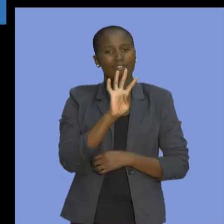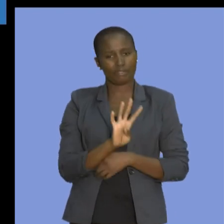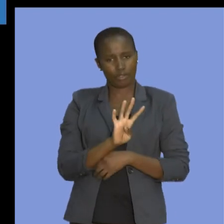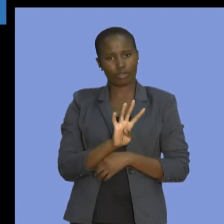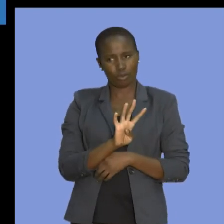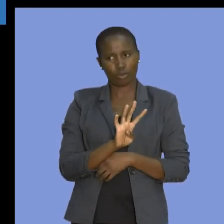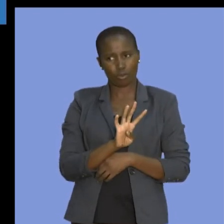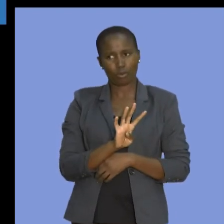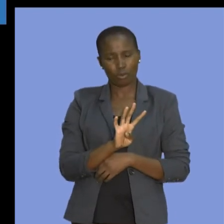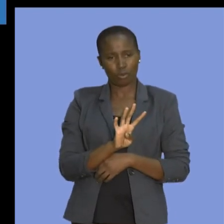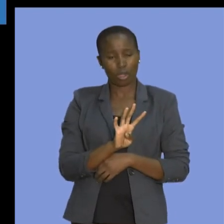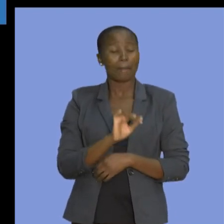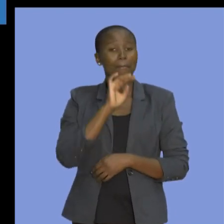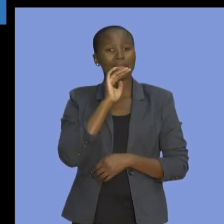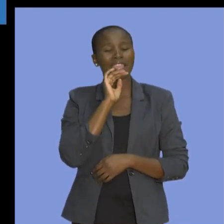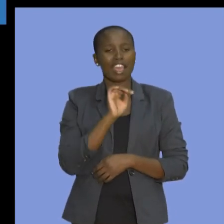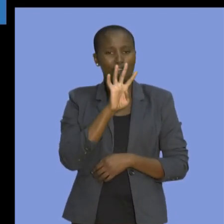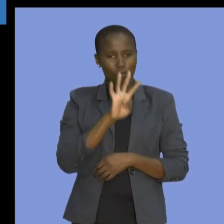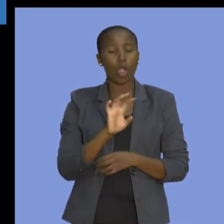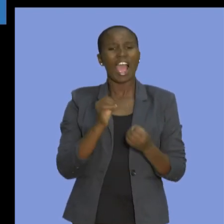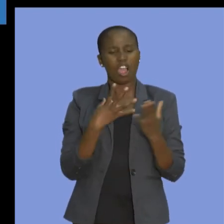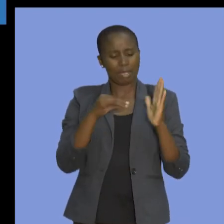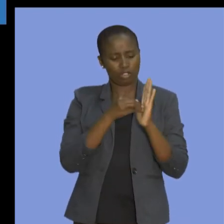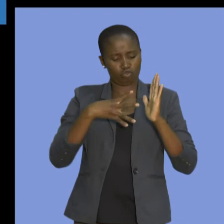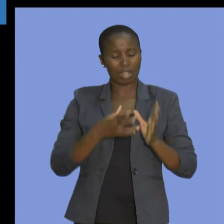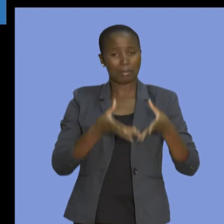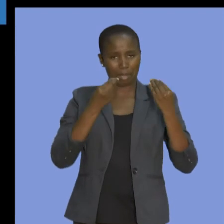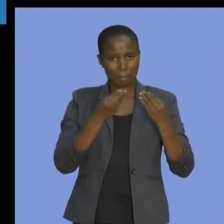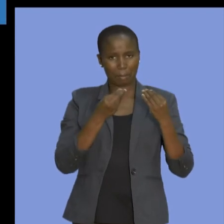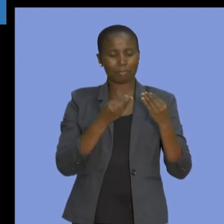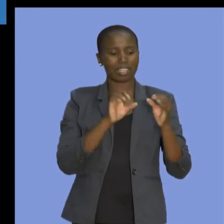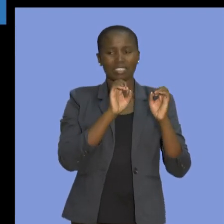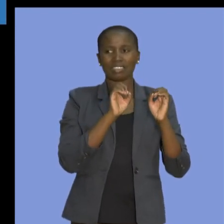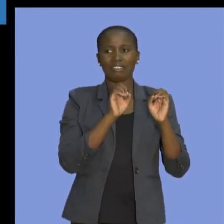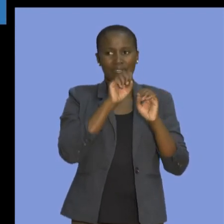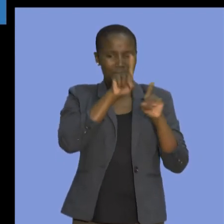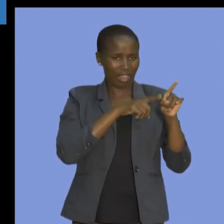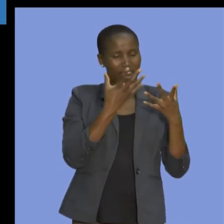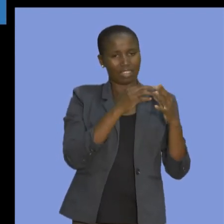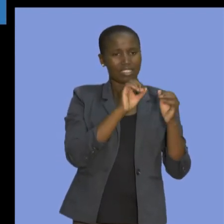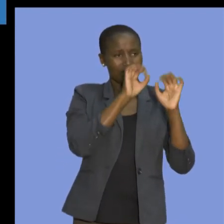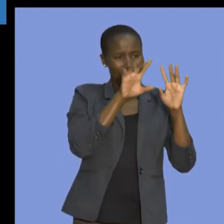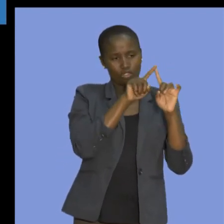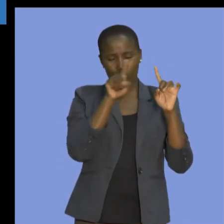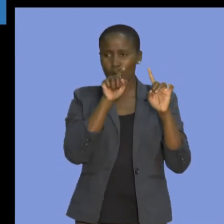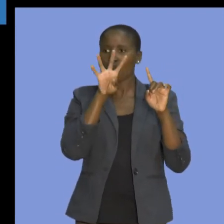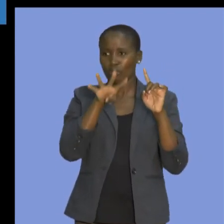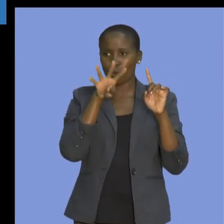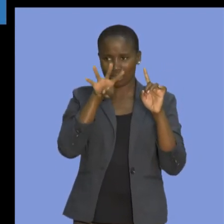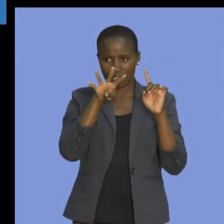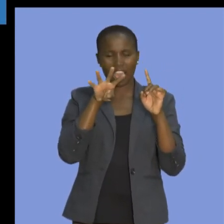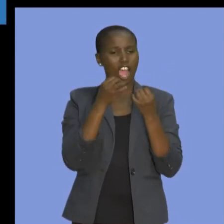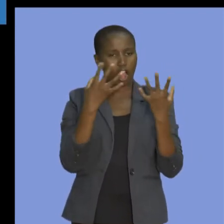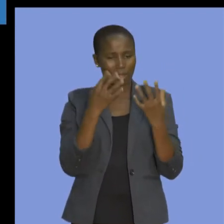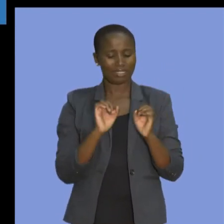how many in the interval. How many learners got between 10 and 14, 10 learners, and so on